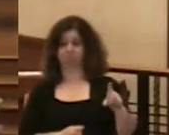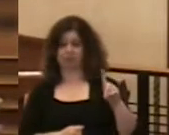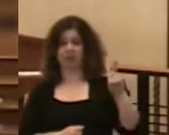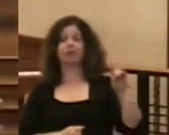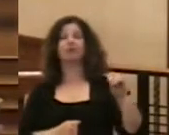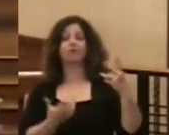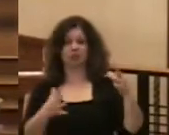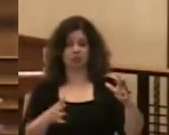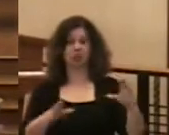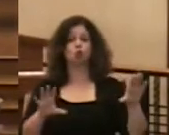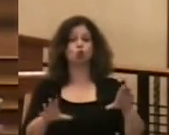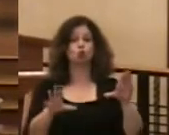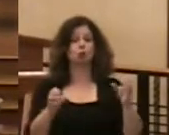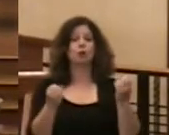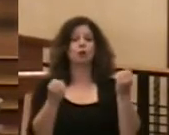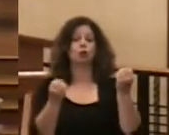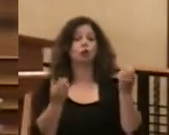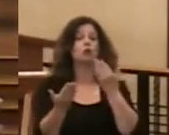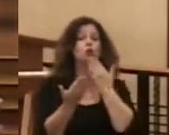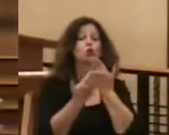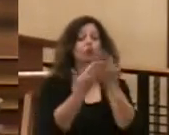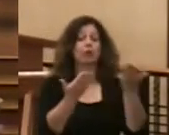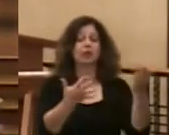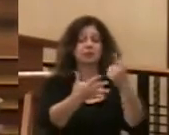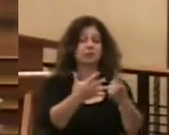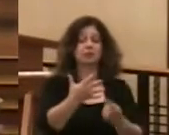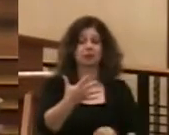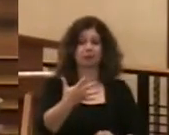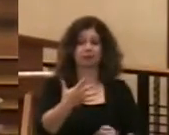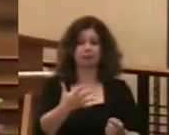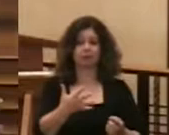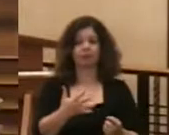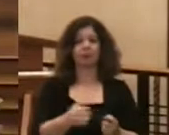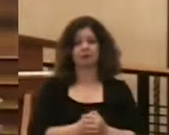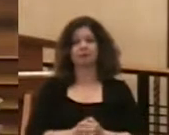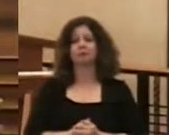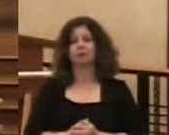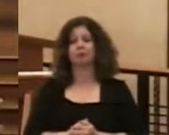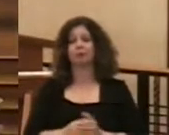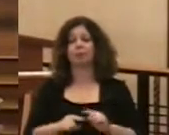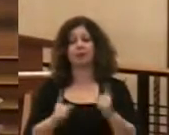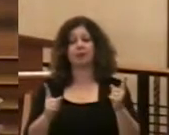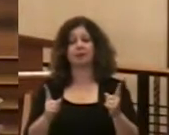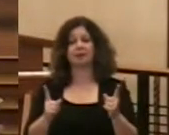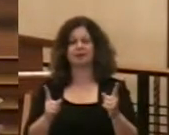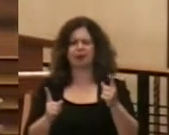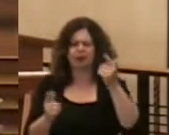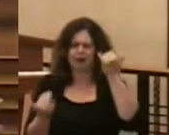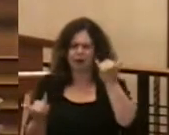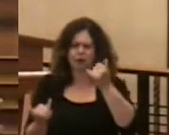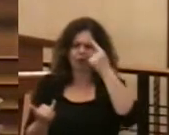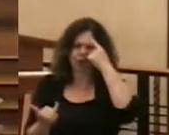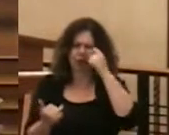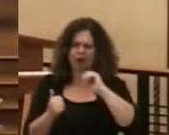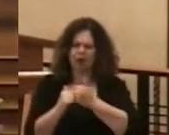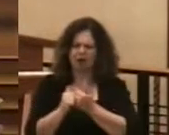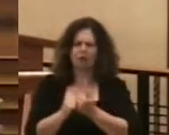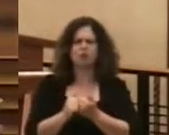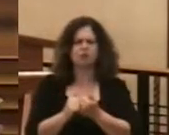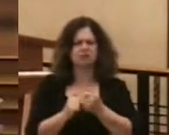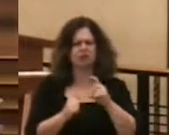And in this Me Too era, we wonder how it is that David could have survived his